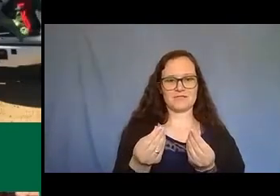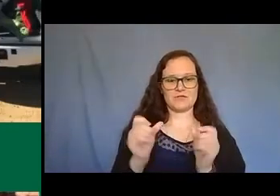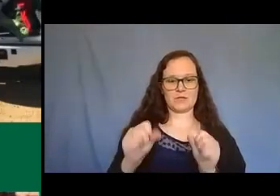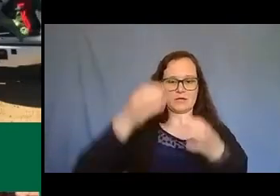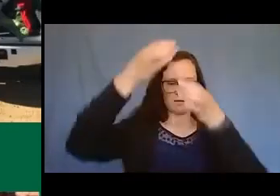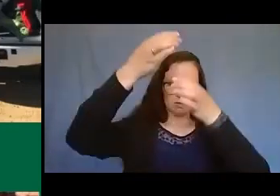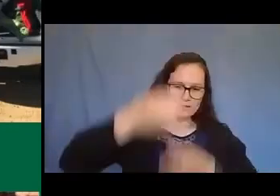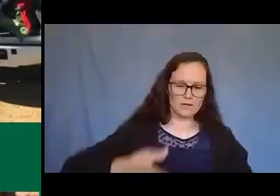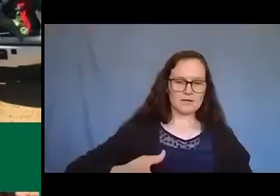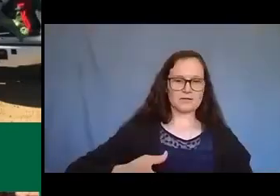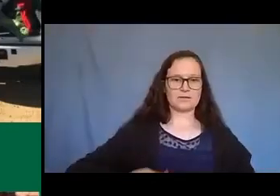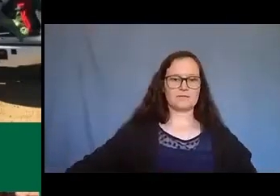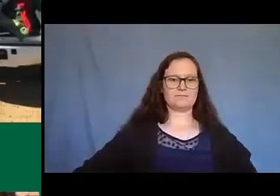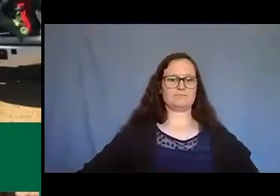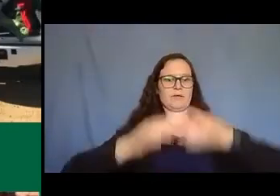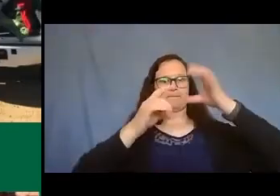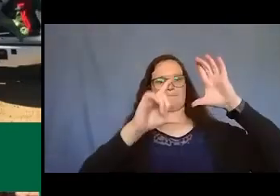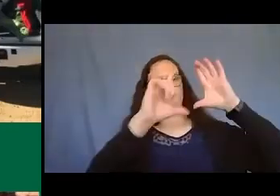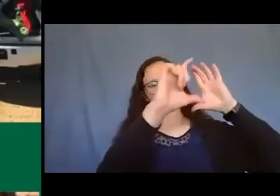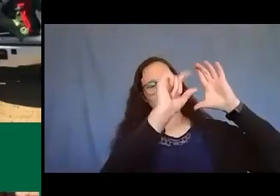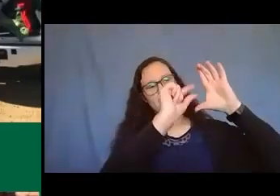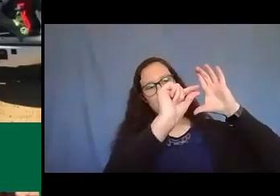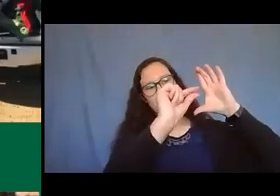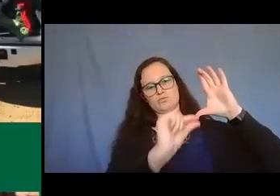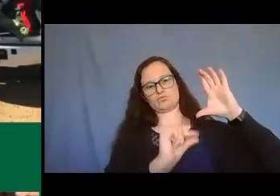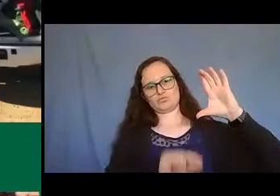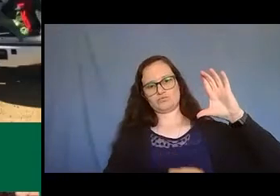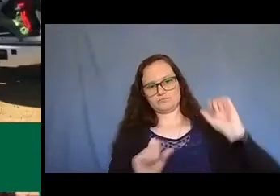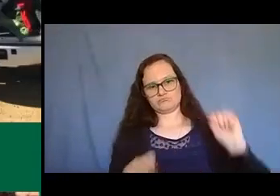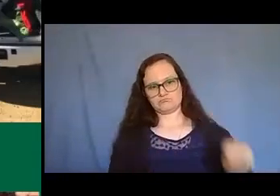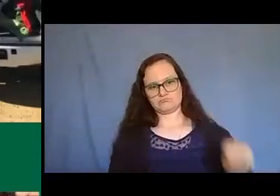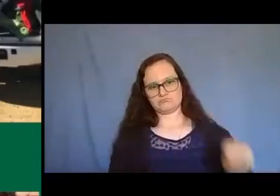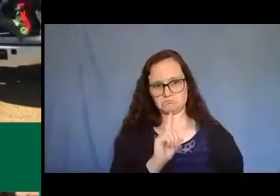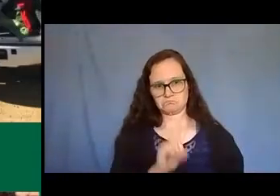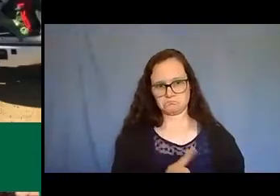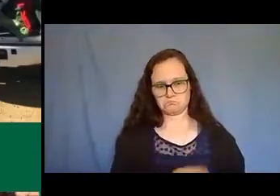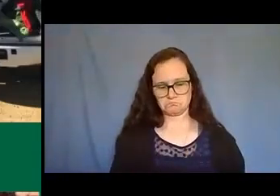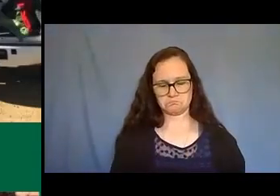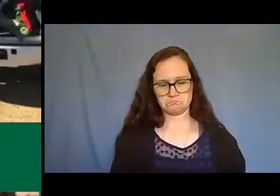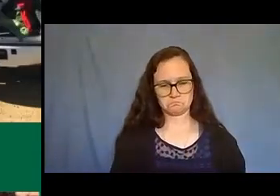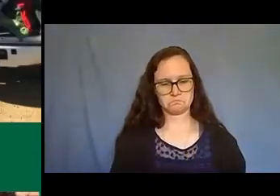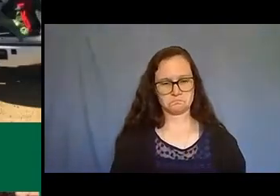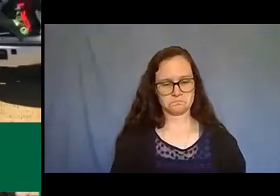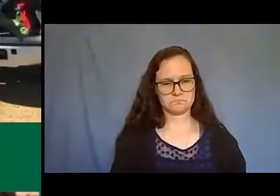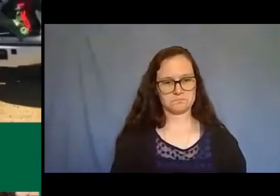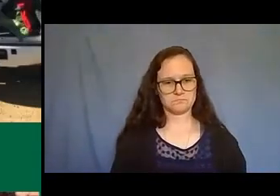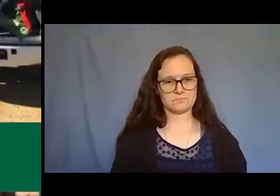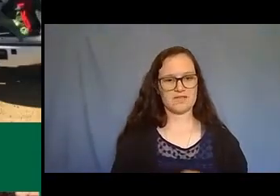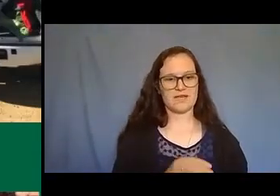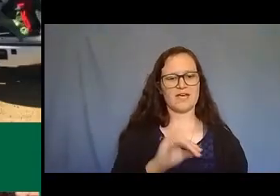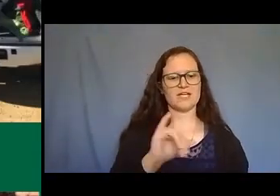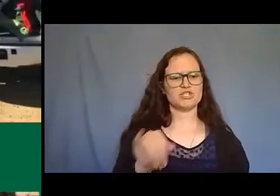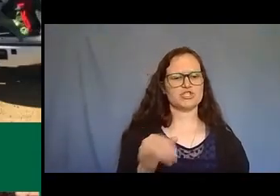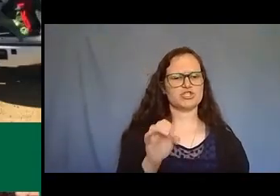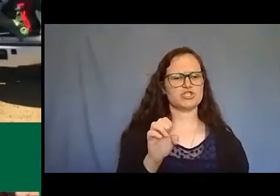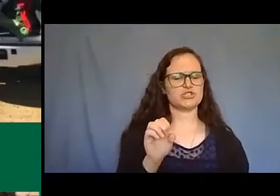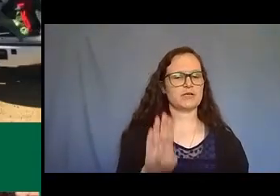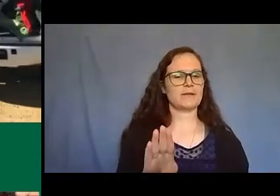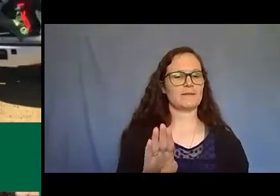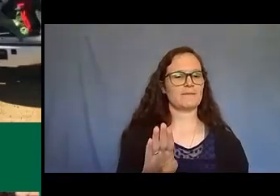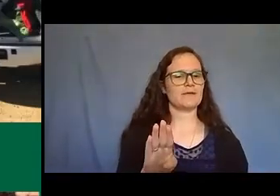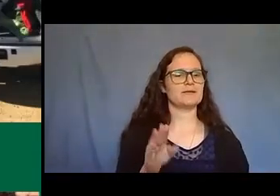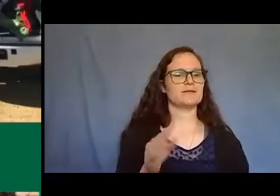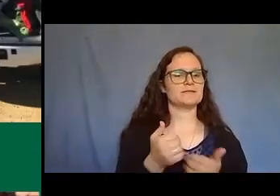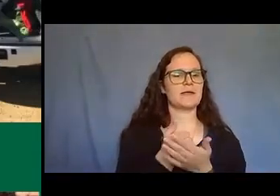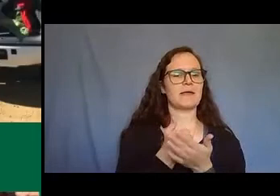at the bottom of this core and water at the top. And then Jeb is helping with one of our emeritus scientists,